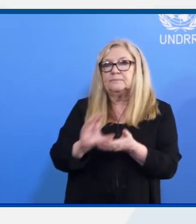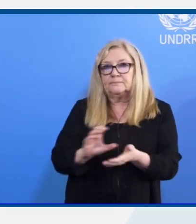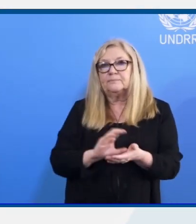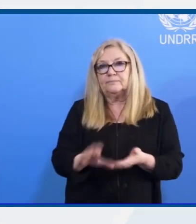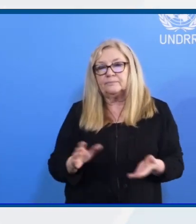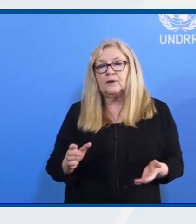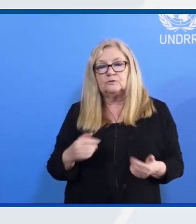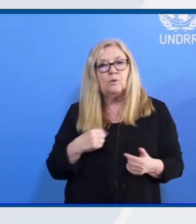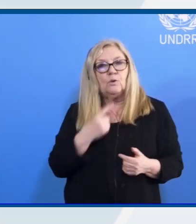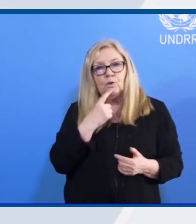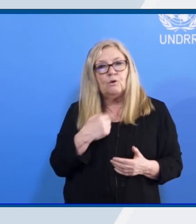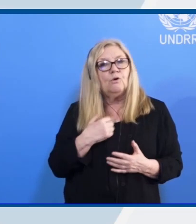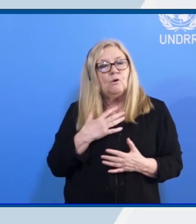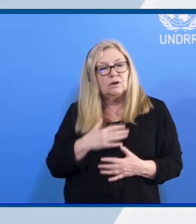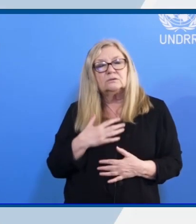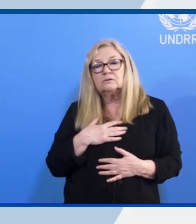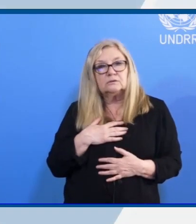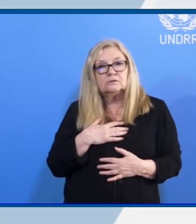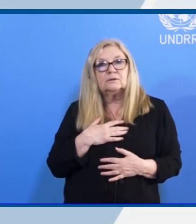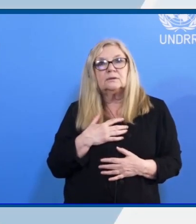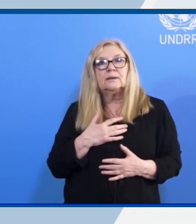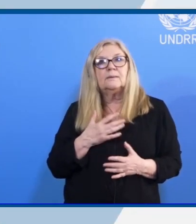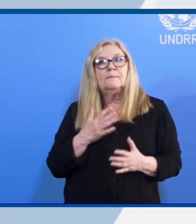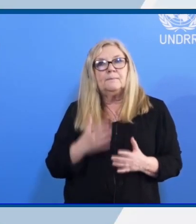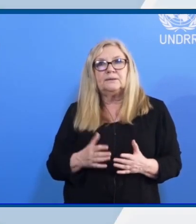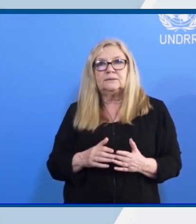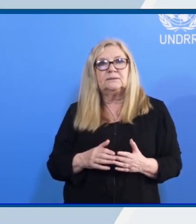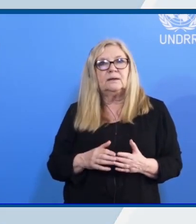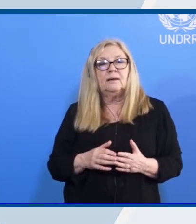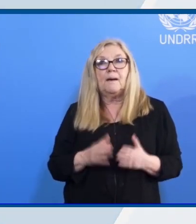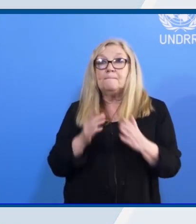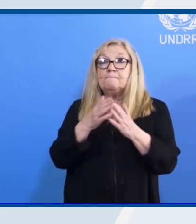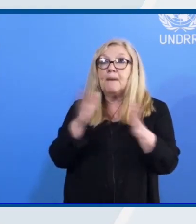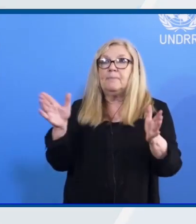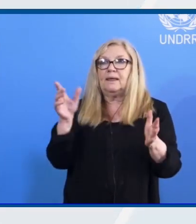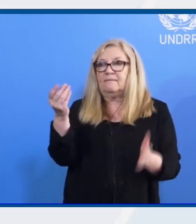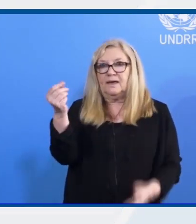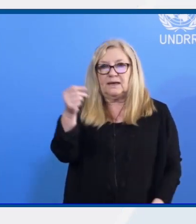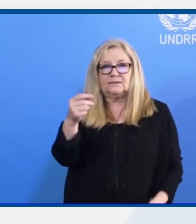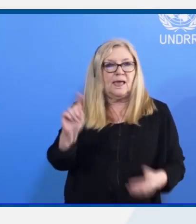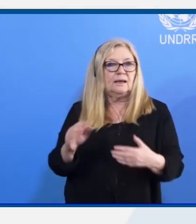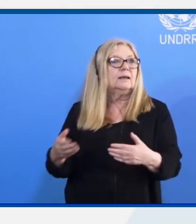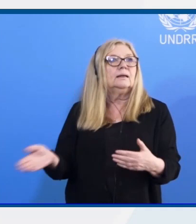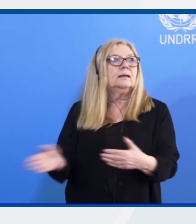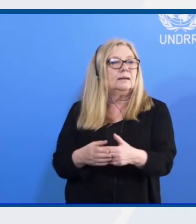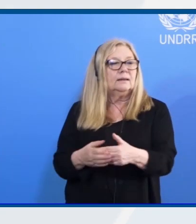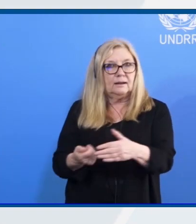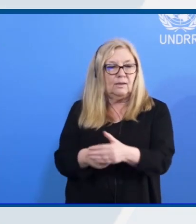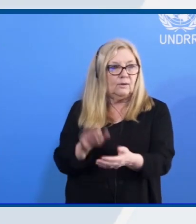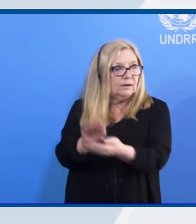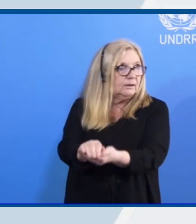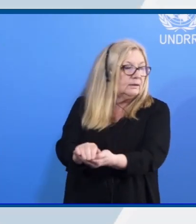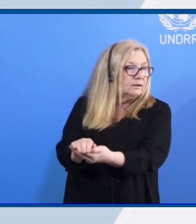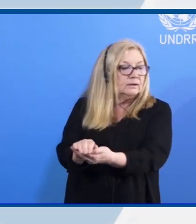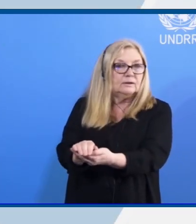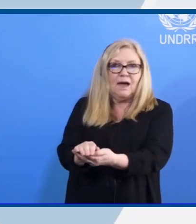I said previously. There does need to be an unlocking of public finance. What happens if Jakarta stops being a capital city,